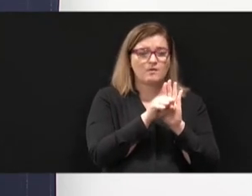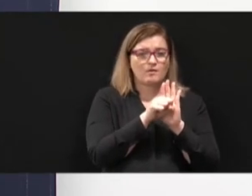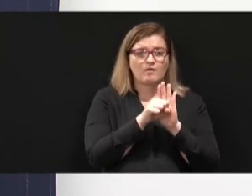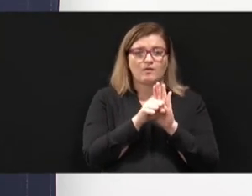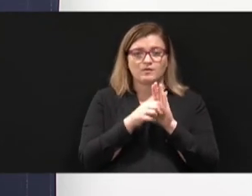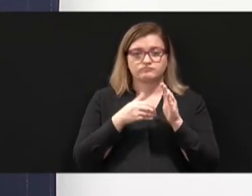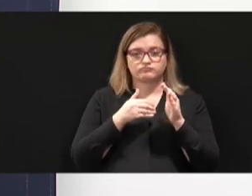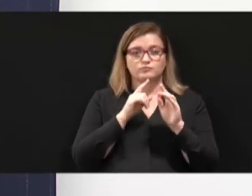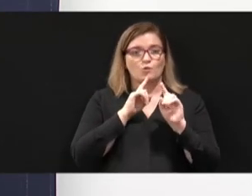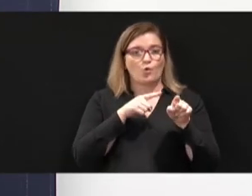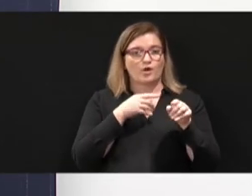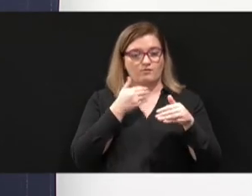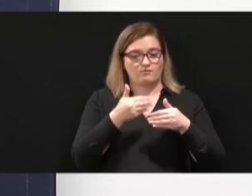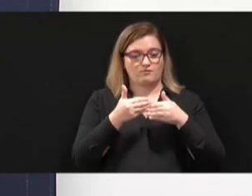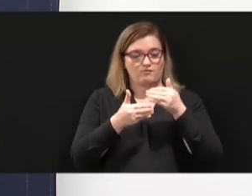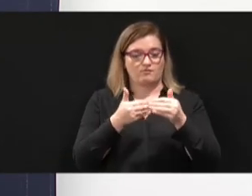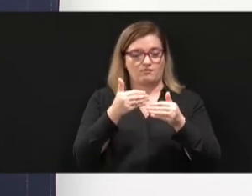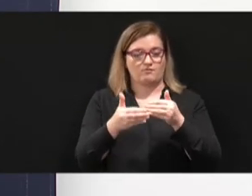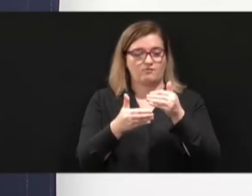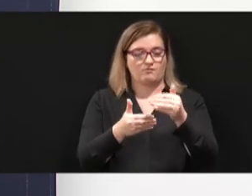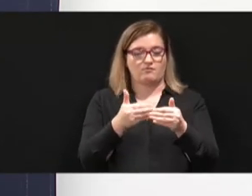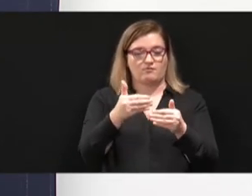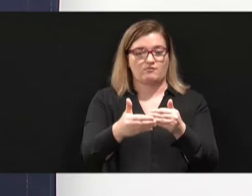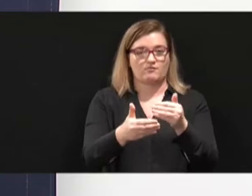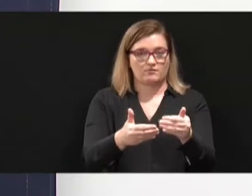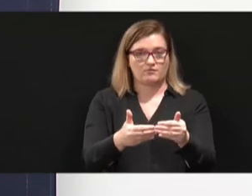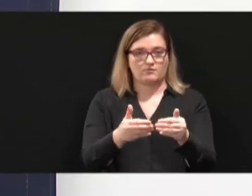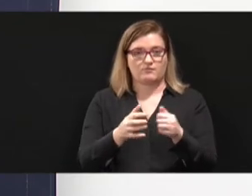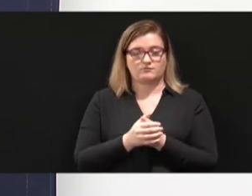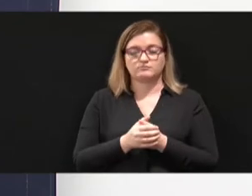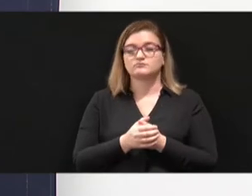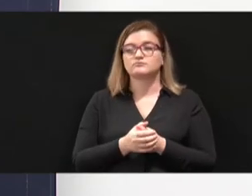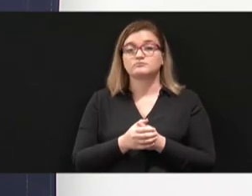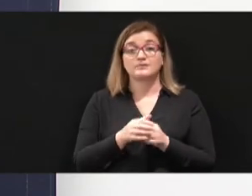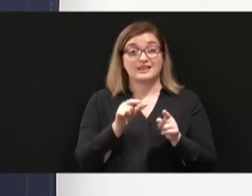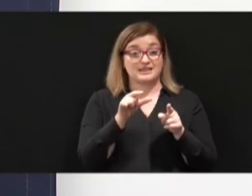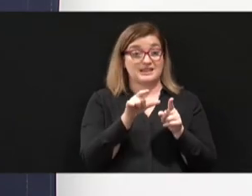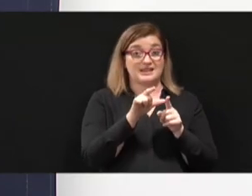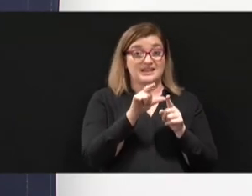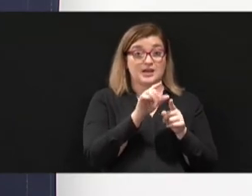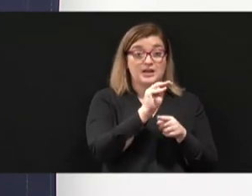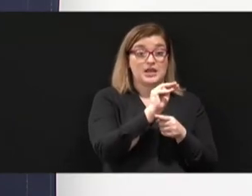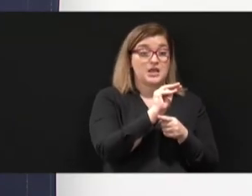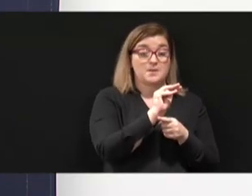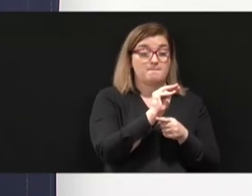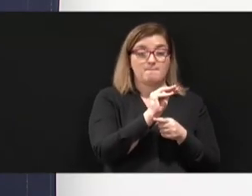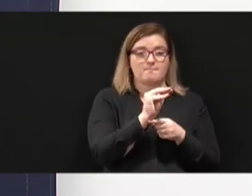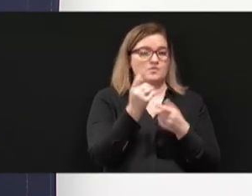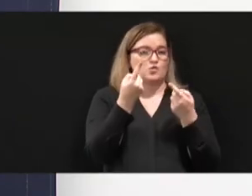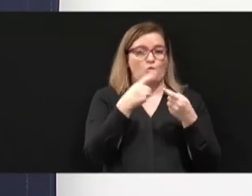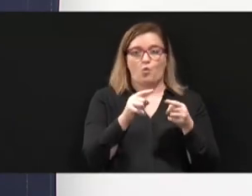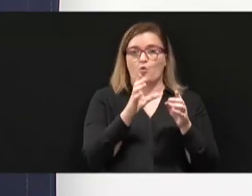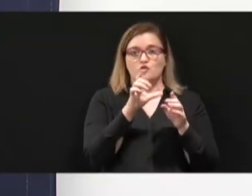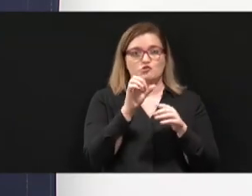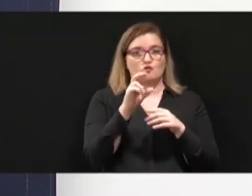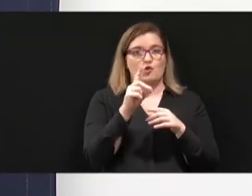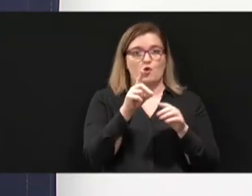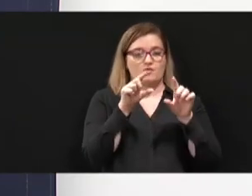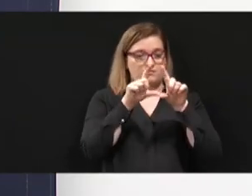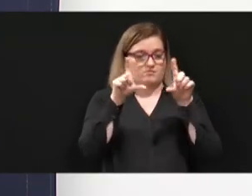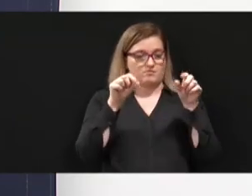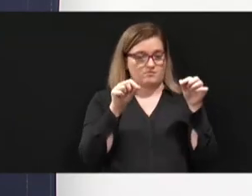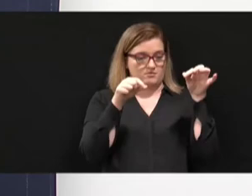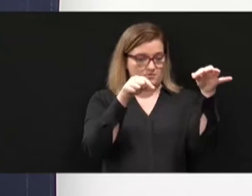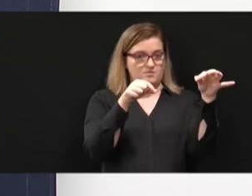sequence, I would begin, can't find my letter right now, but with a letter M, and that would be the only card that would be in their deck as I teach